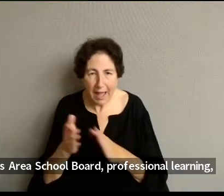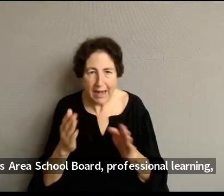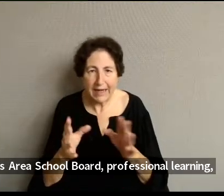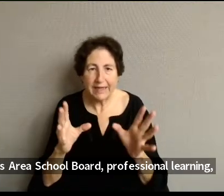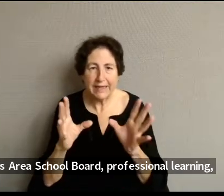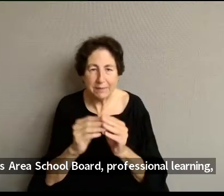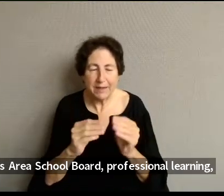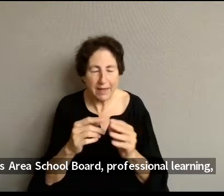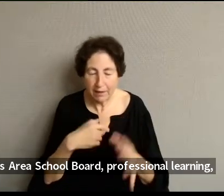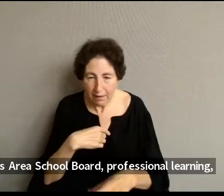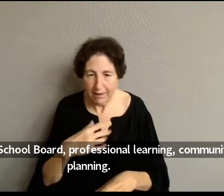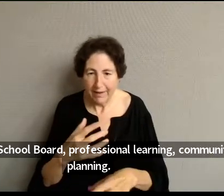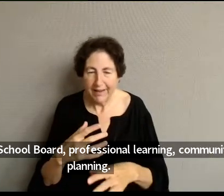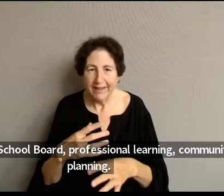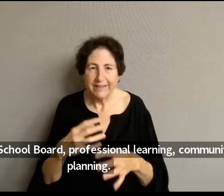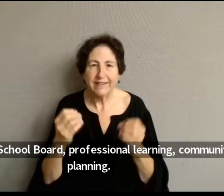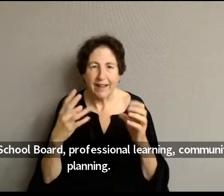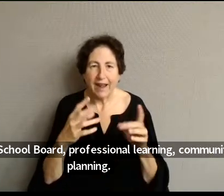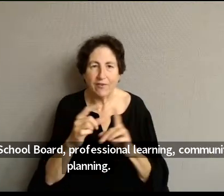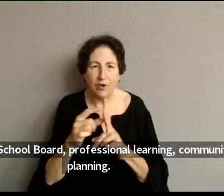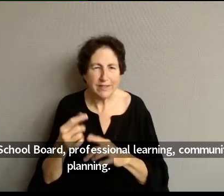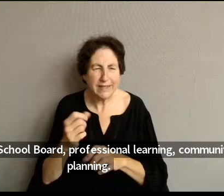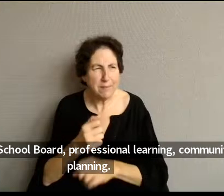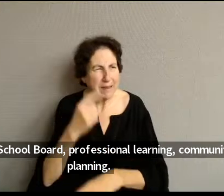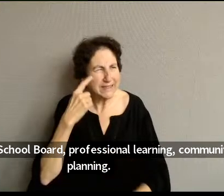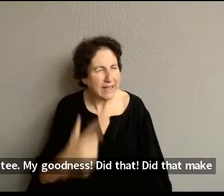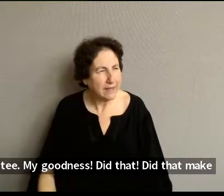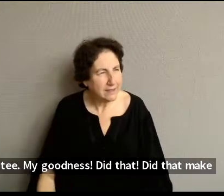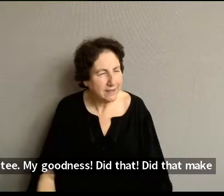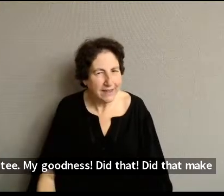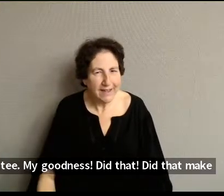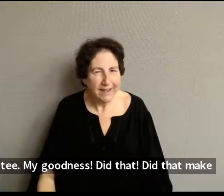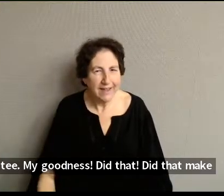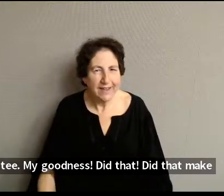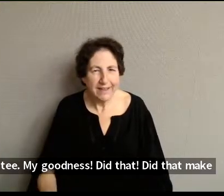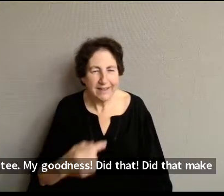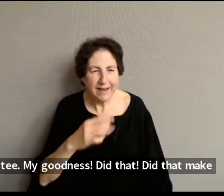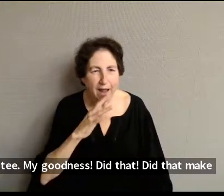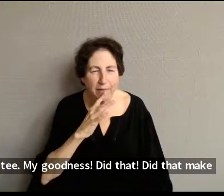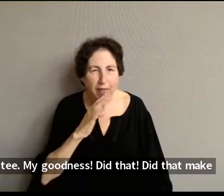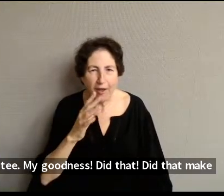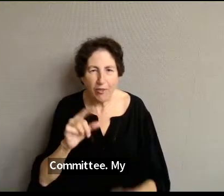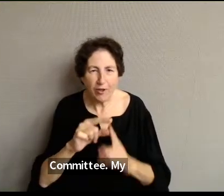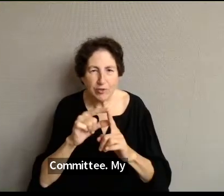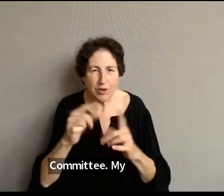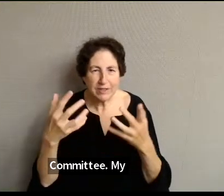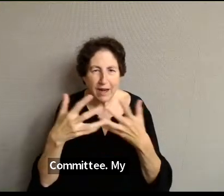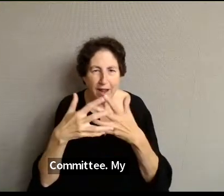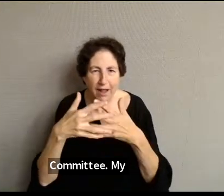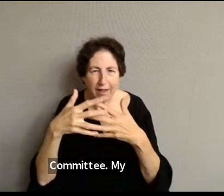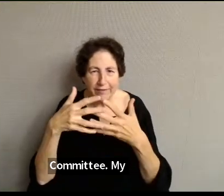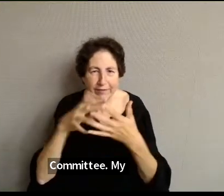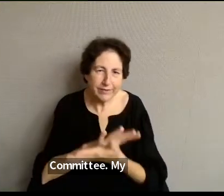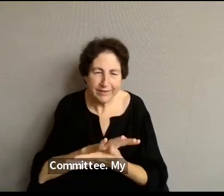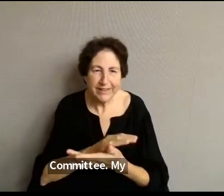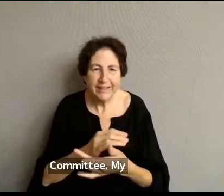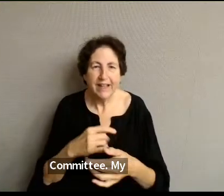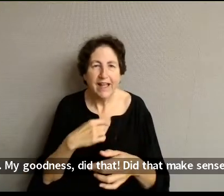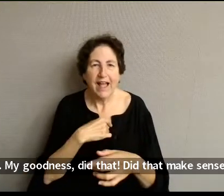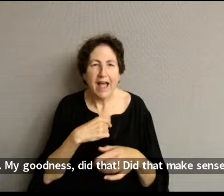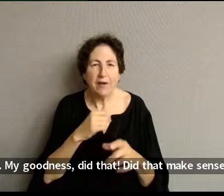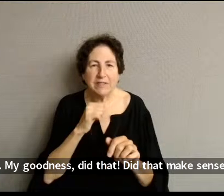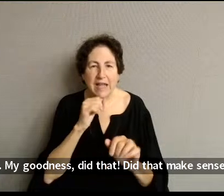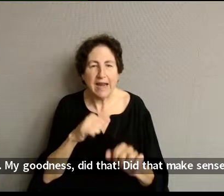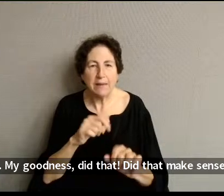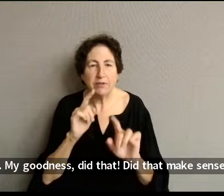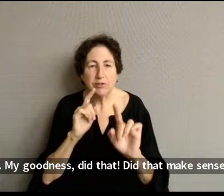Committee. My goodness. Did that make sense? Did it come out right? Those words ran together. I was not able to attend the meeting today, but I do see